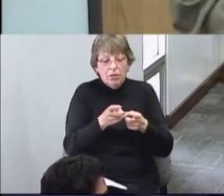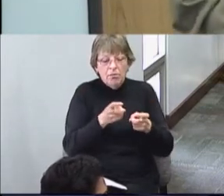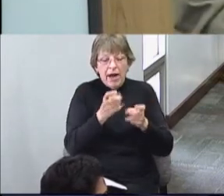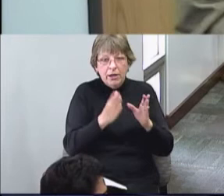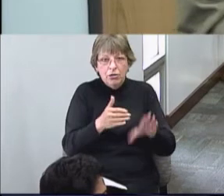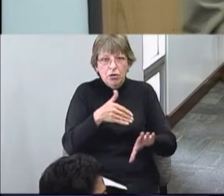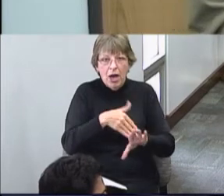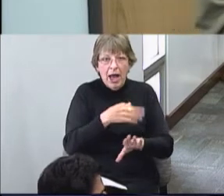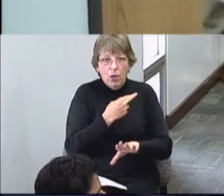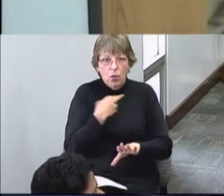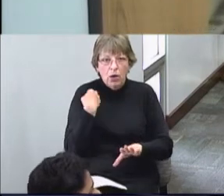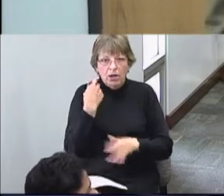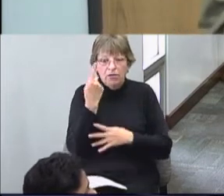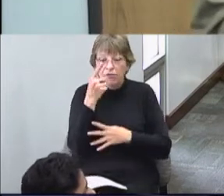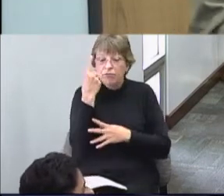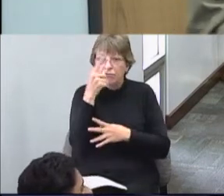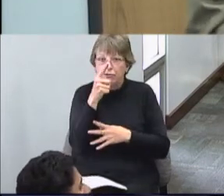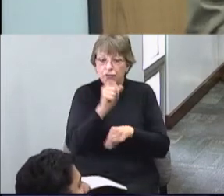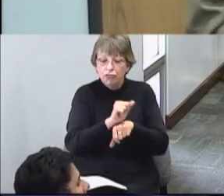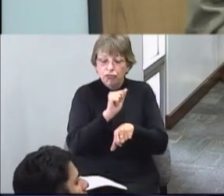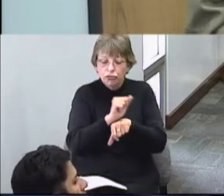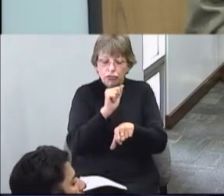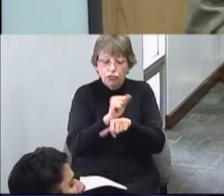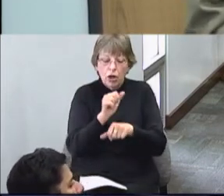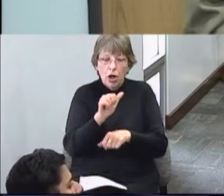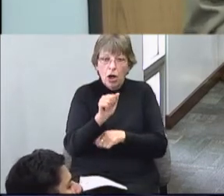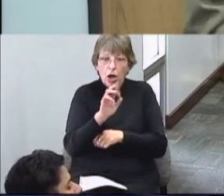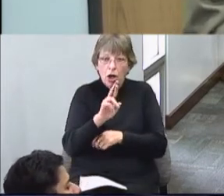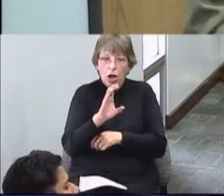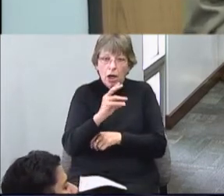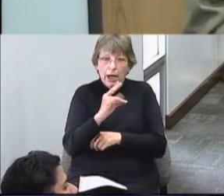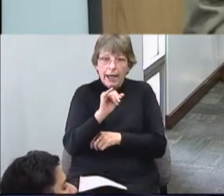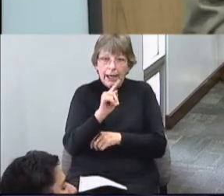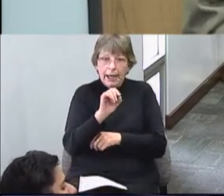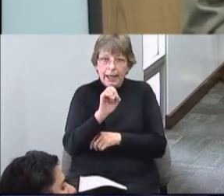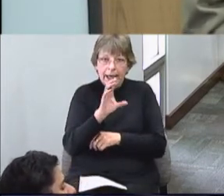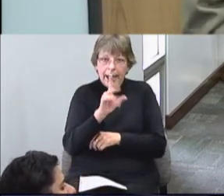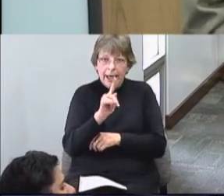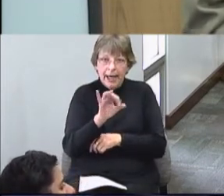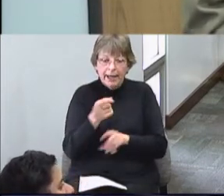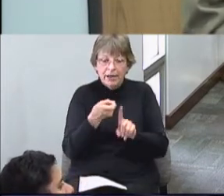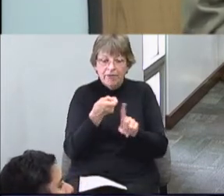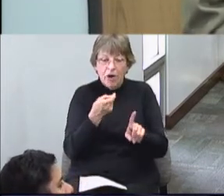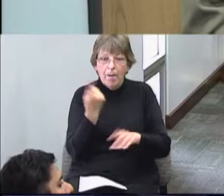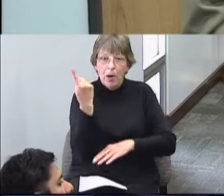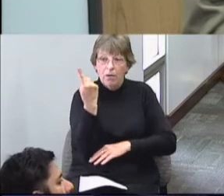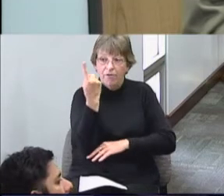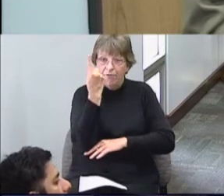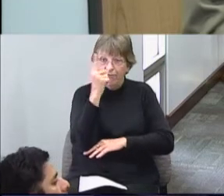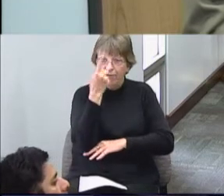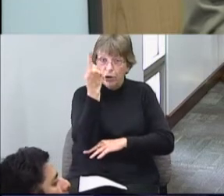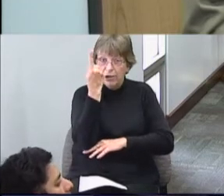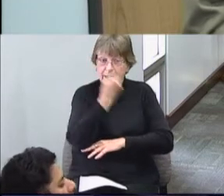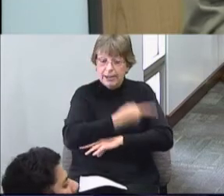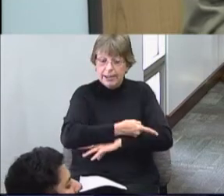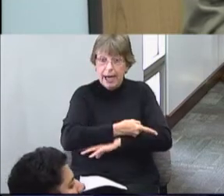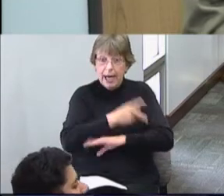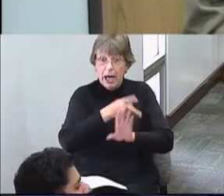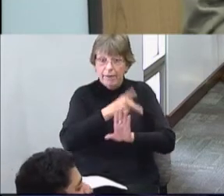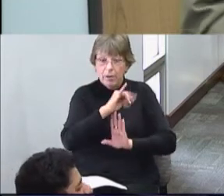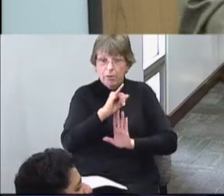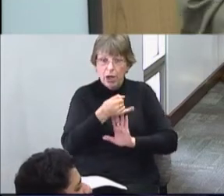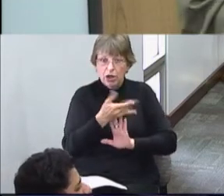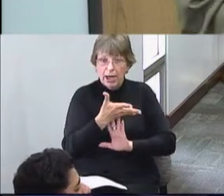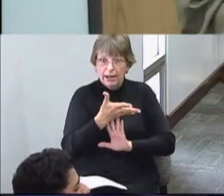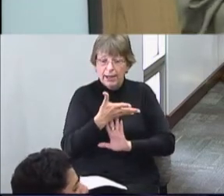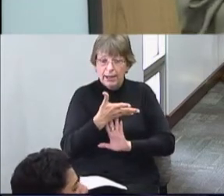to work closely with our architects from almost day one of this project. Public input